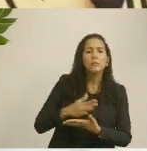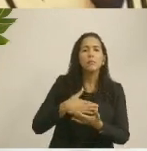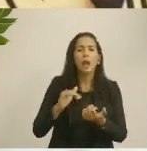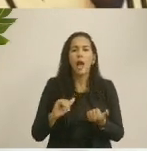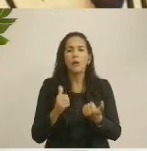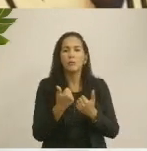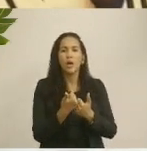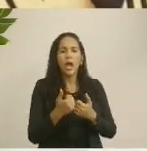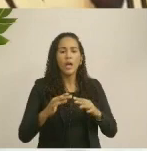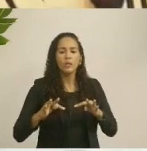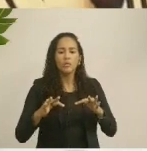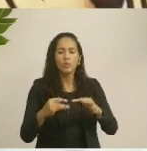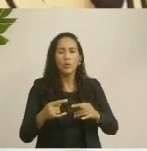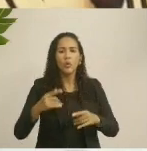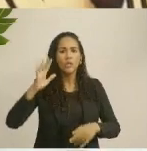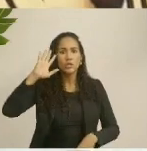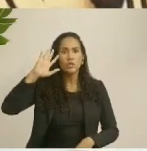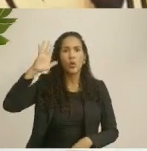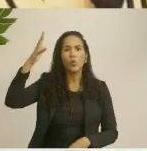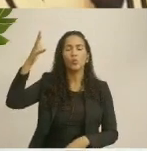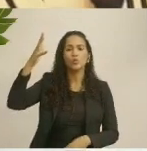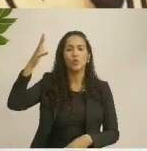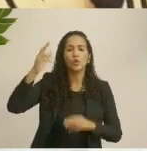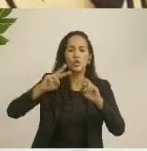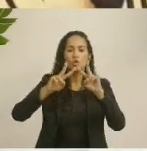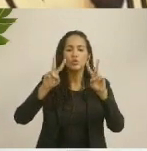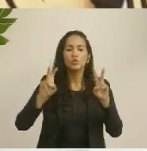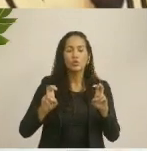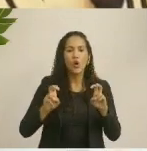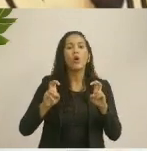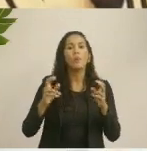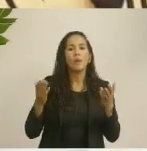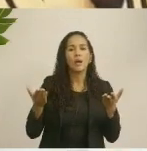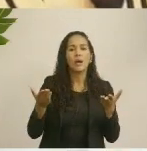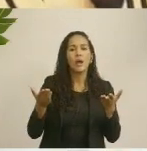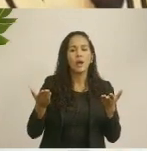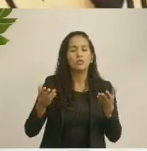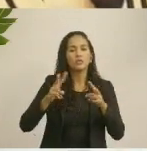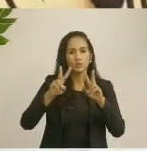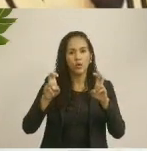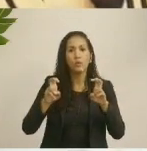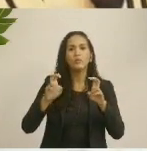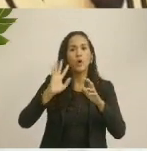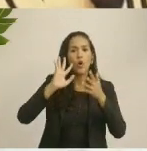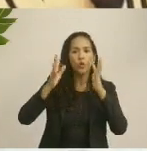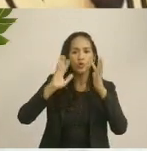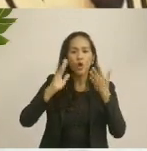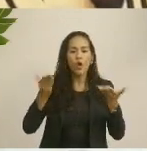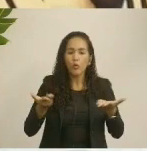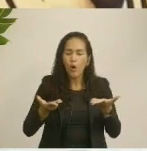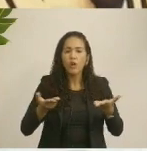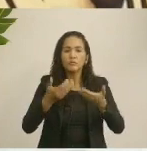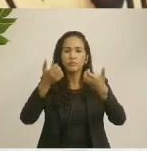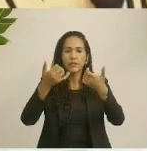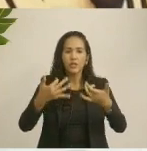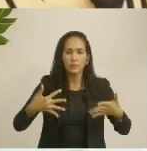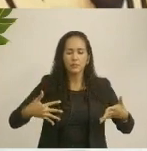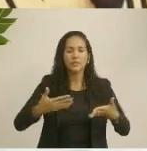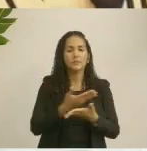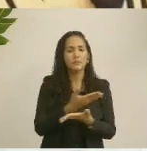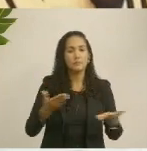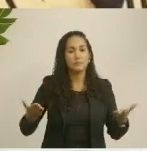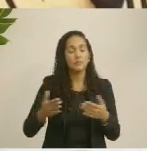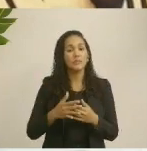that you will be speaking about in this conference. So whether it is data management or new forms